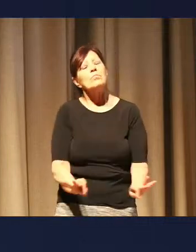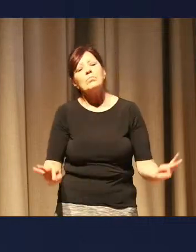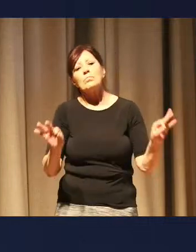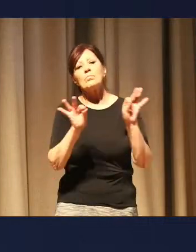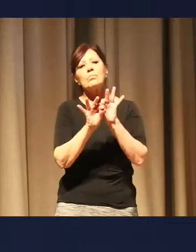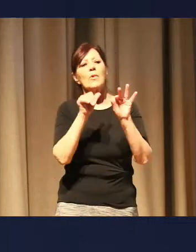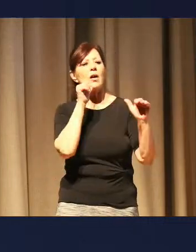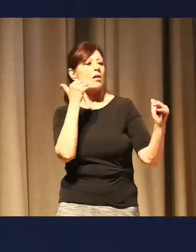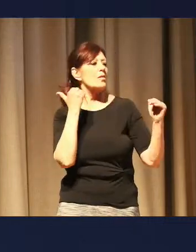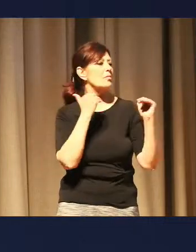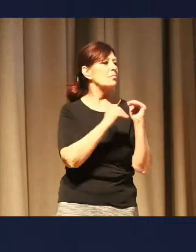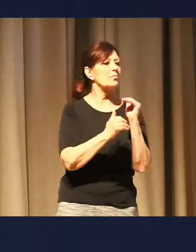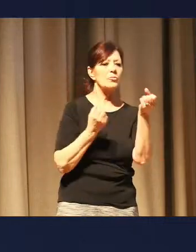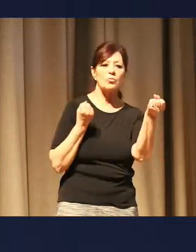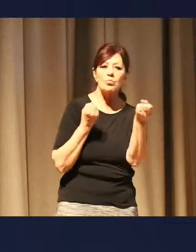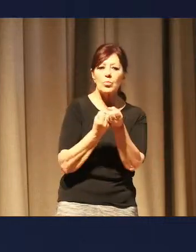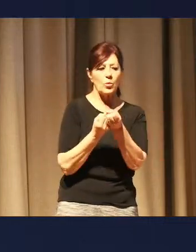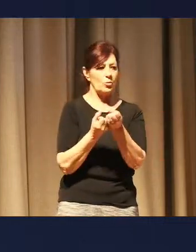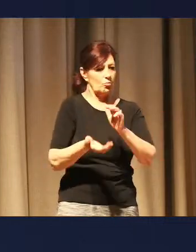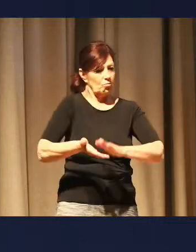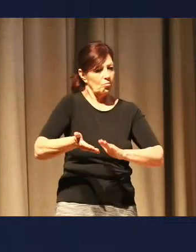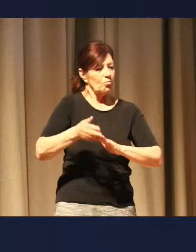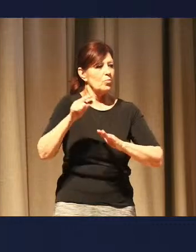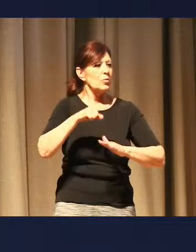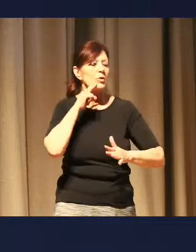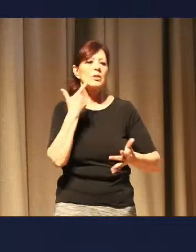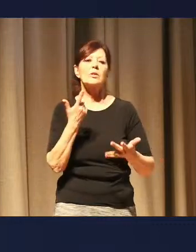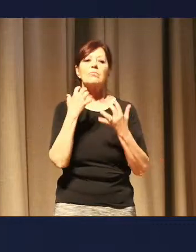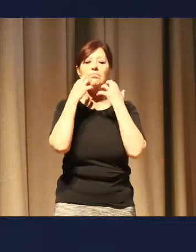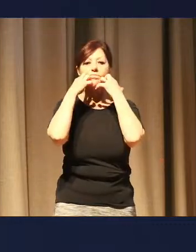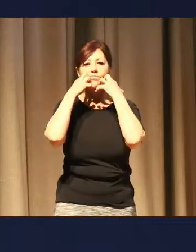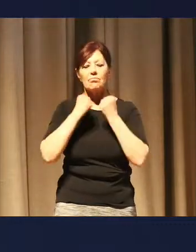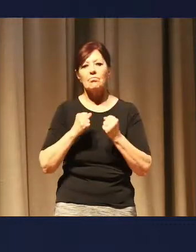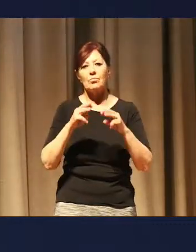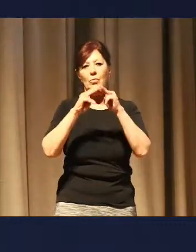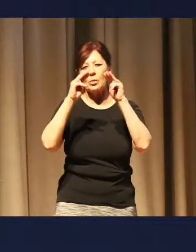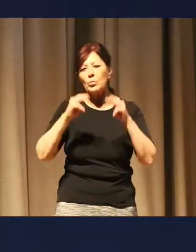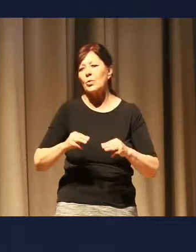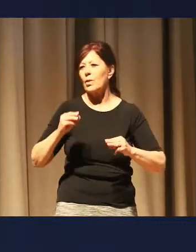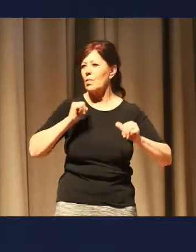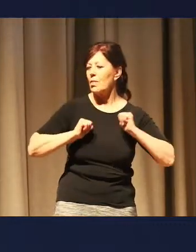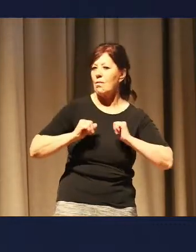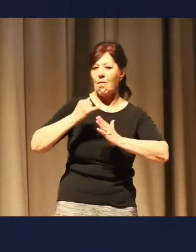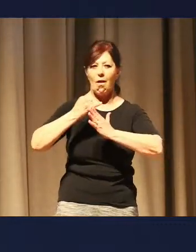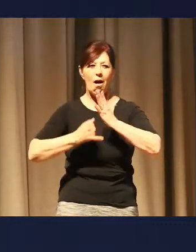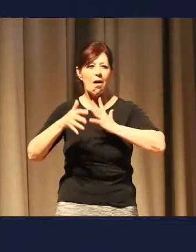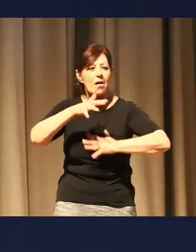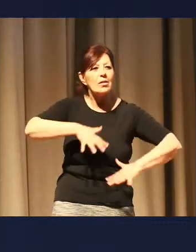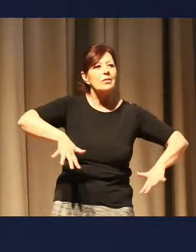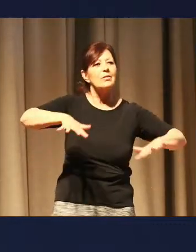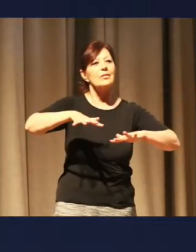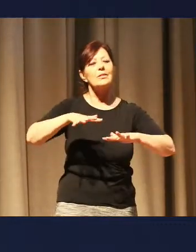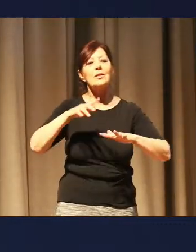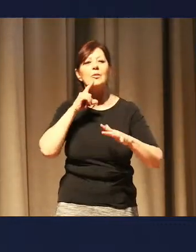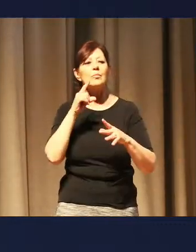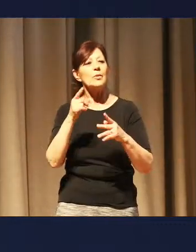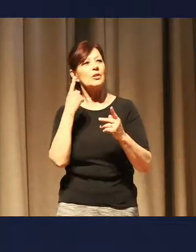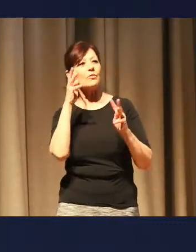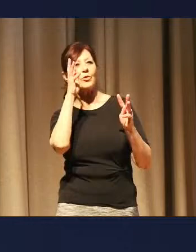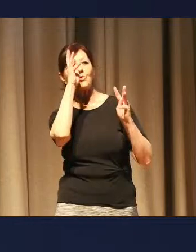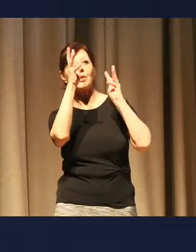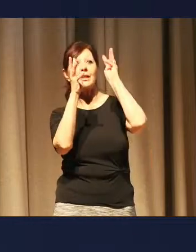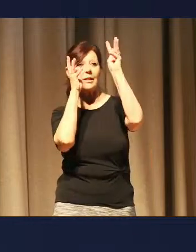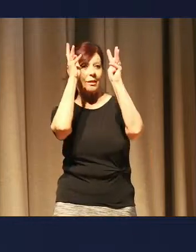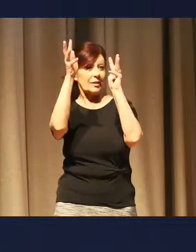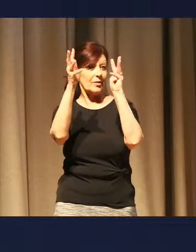unrestricted operating support that is so deeply valued by museums, theaters, art spaces, and hubs of